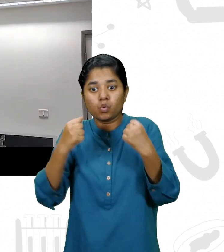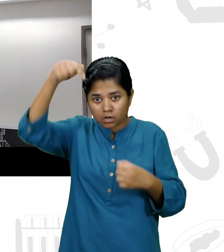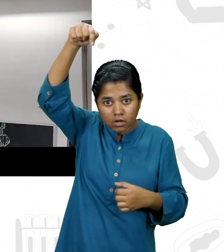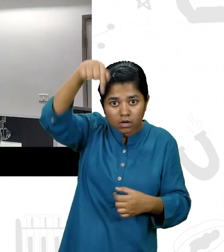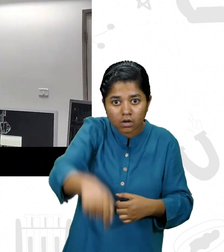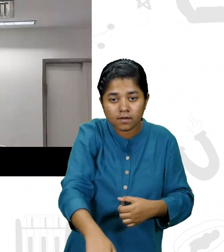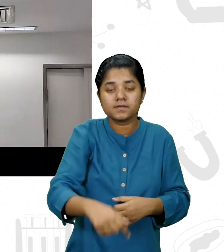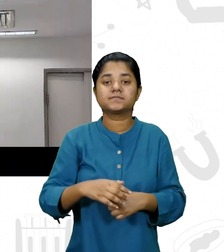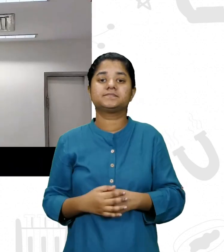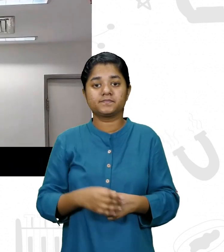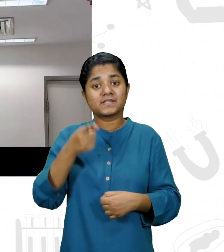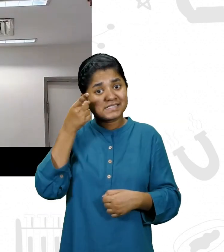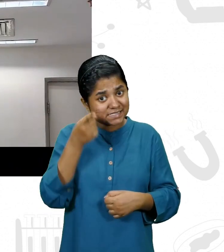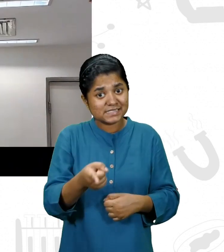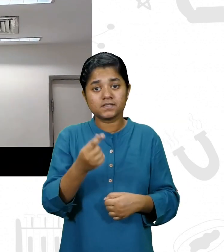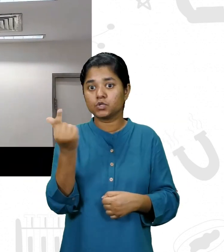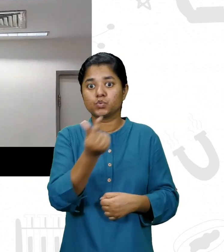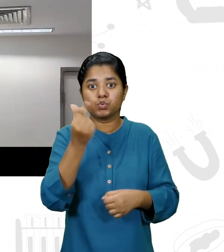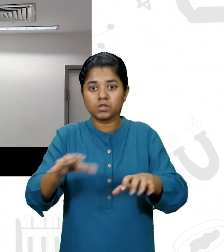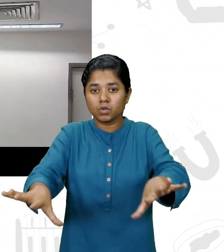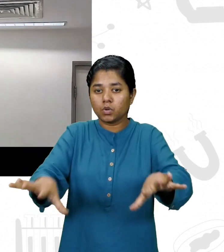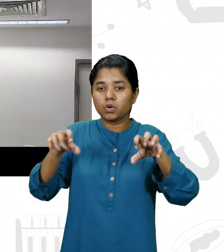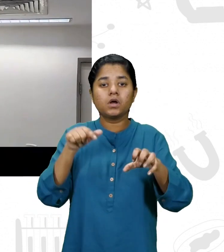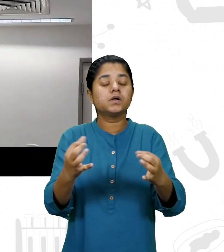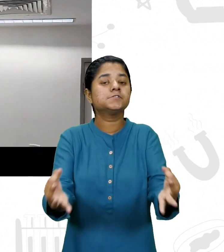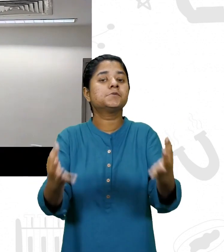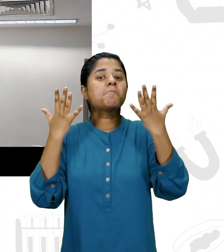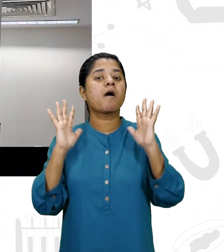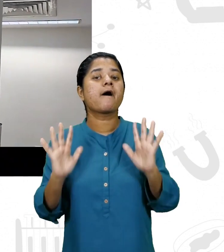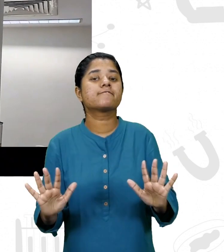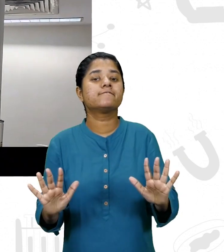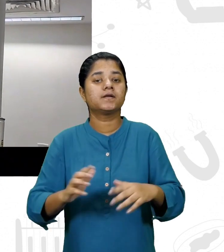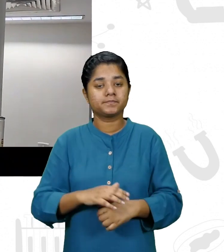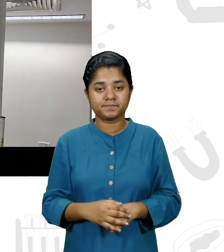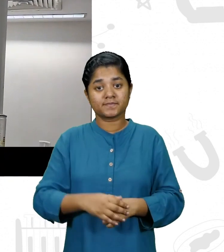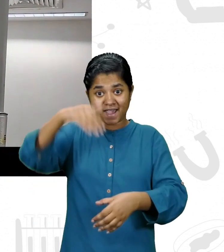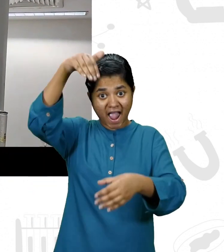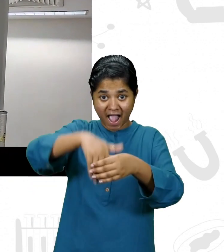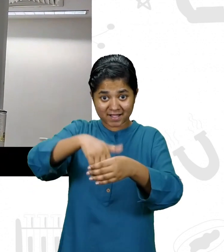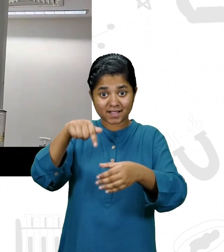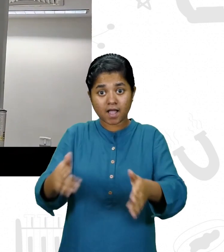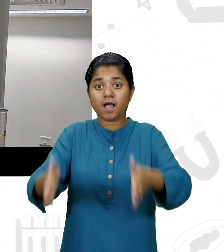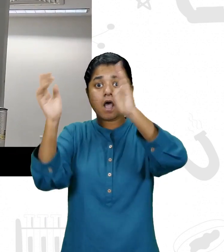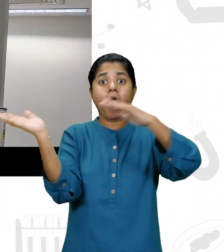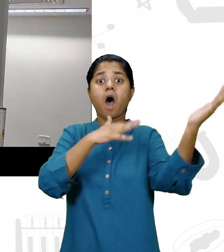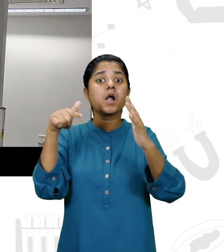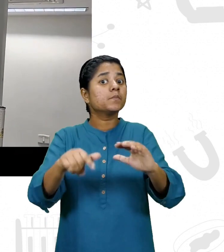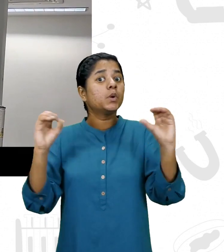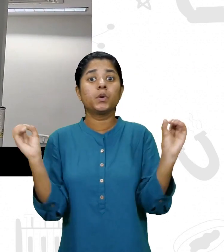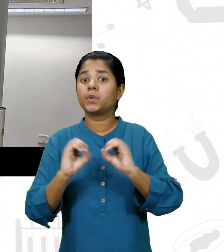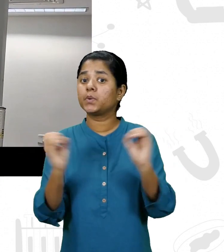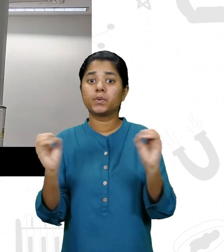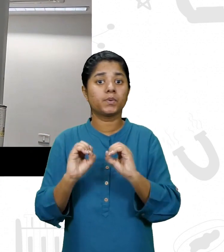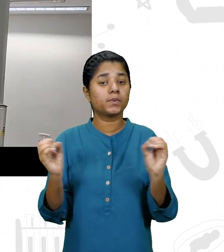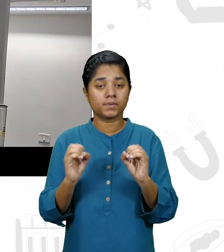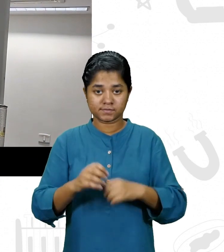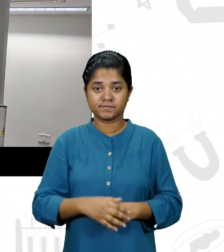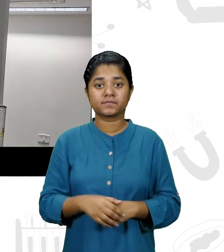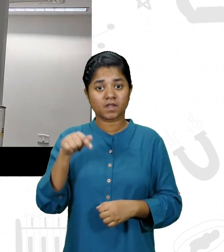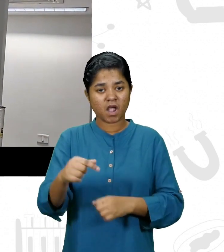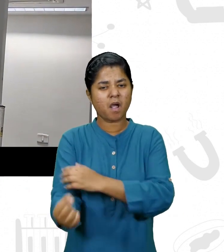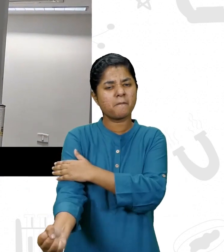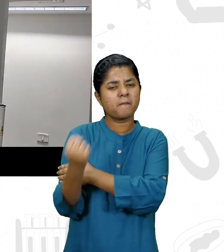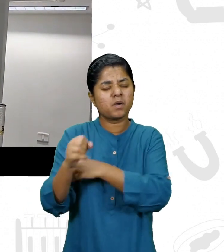which emits electrons. The column is very special in the sense it has no air. It is a high vacuum